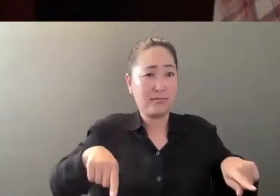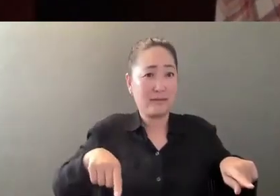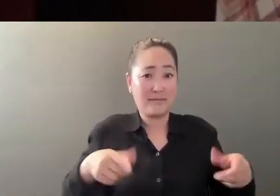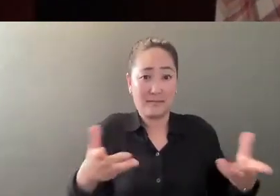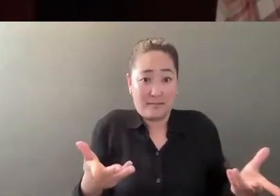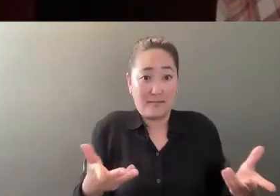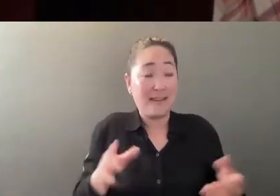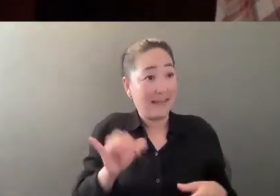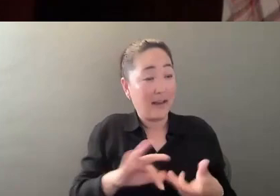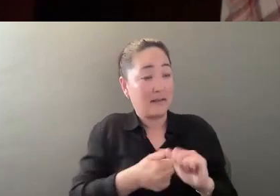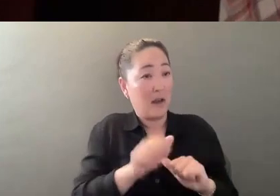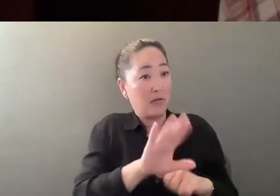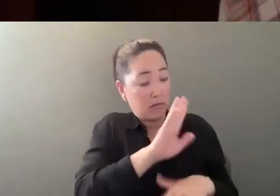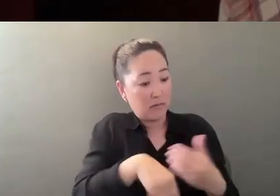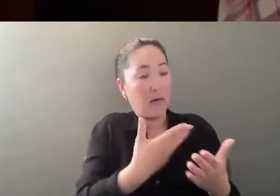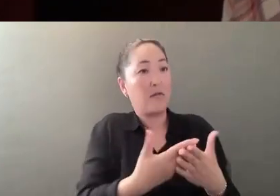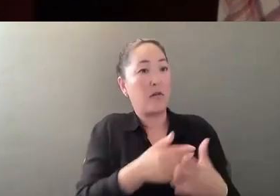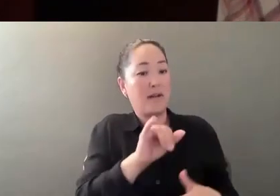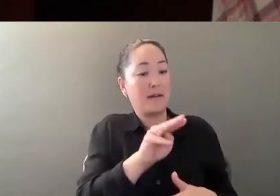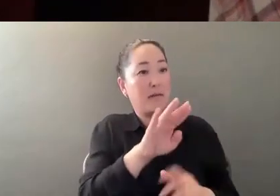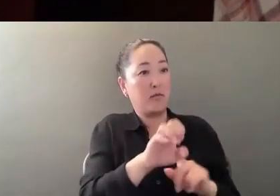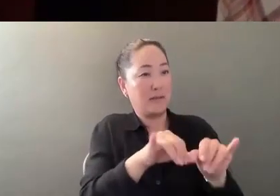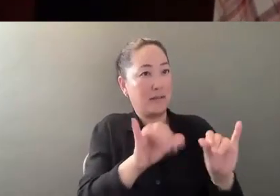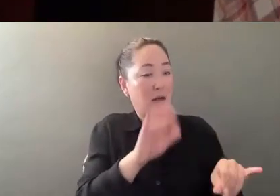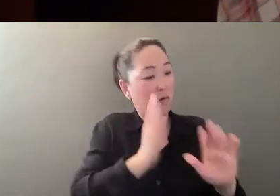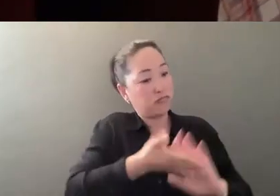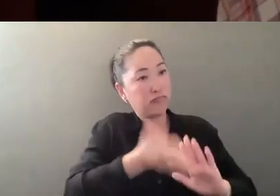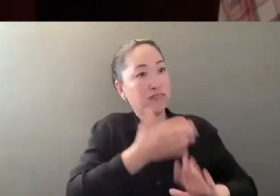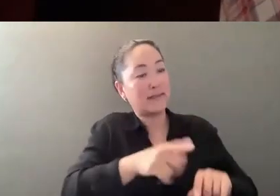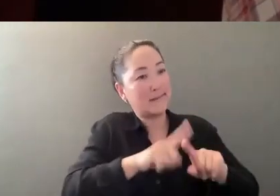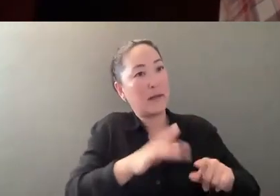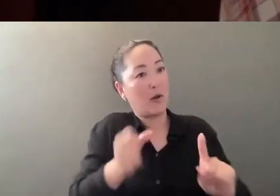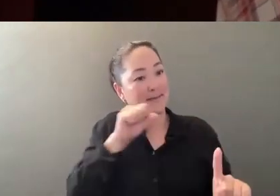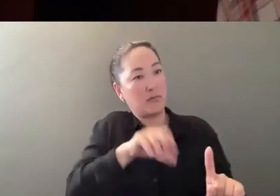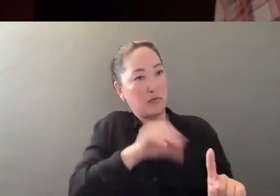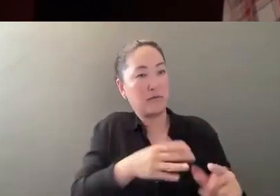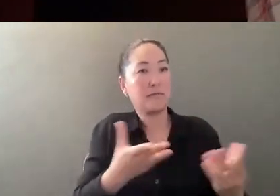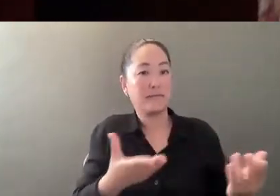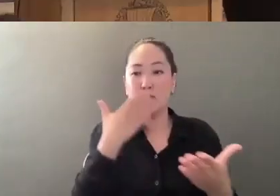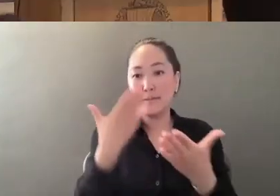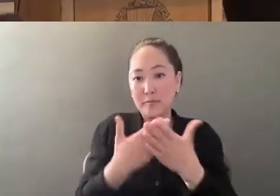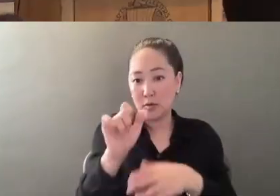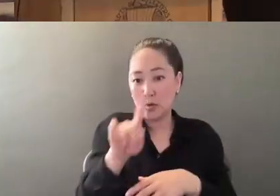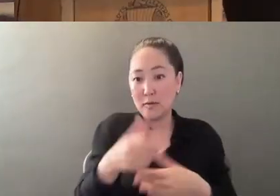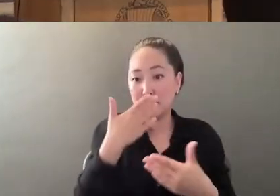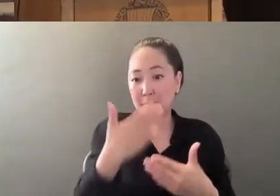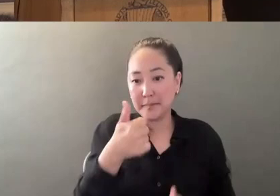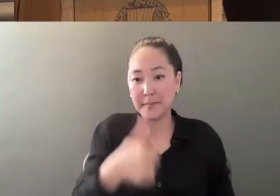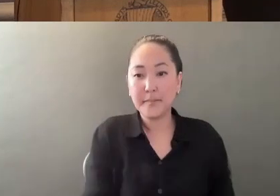fundamental way your immune system works, in fact, to present what it's exposed to. So it's a great question.